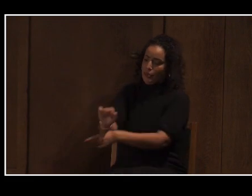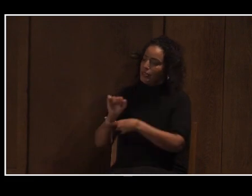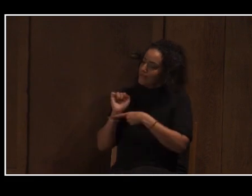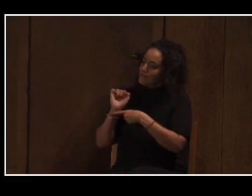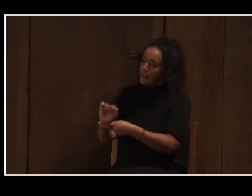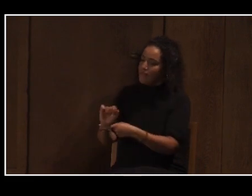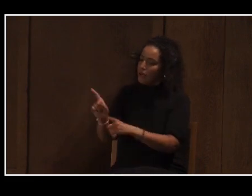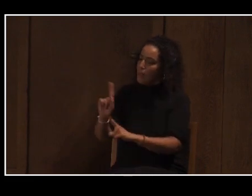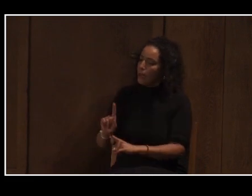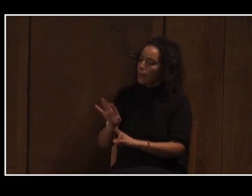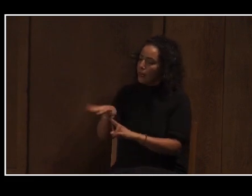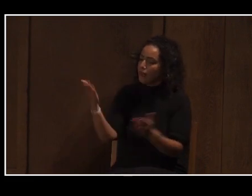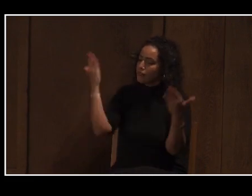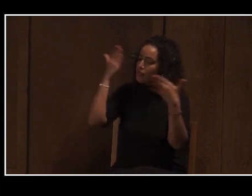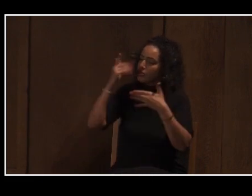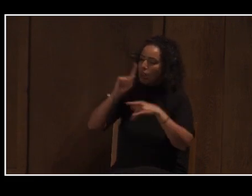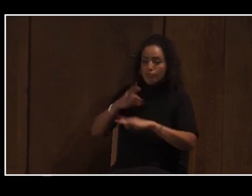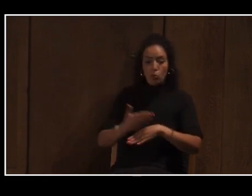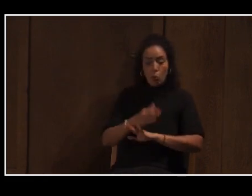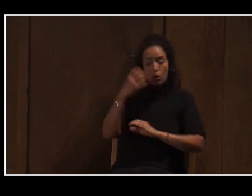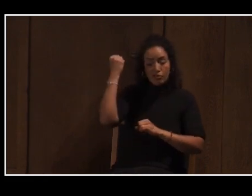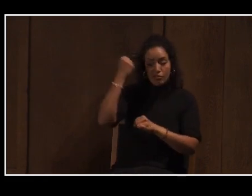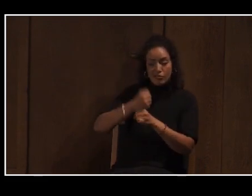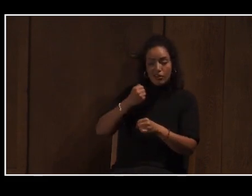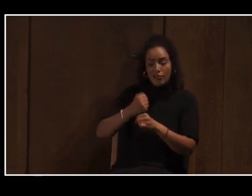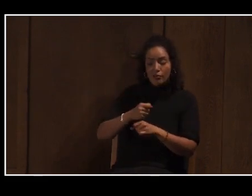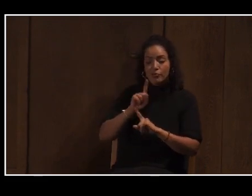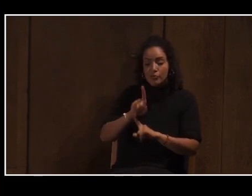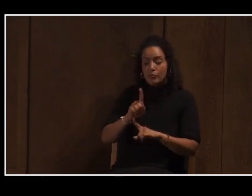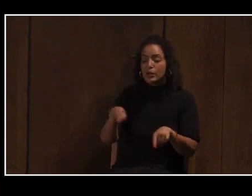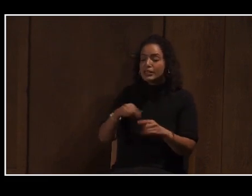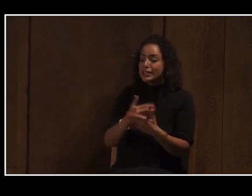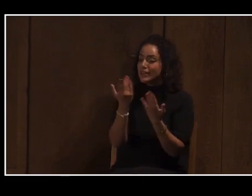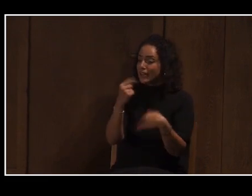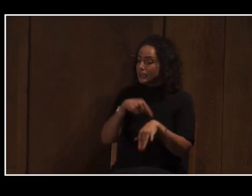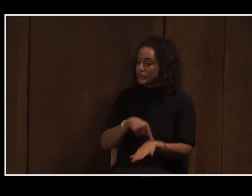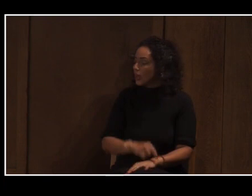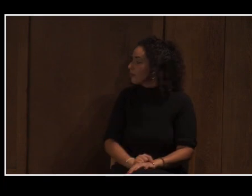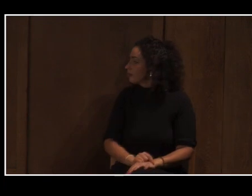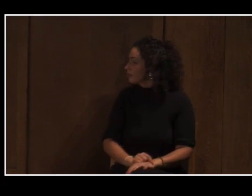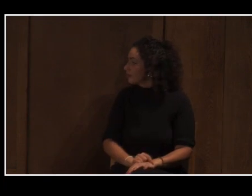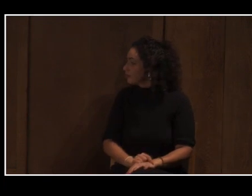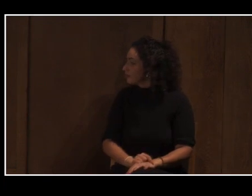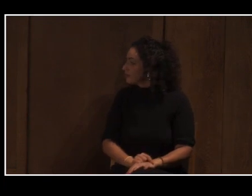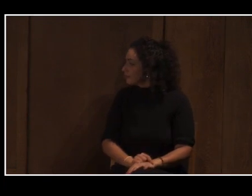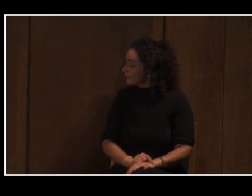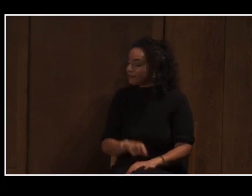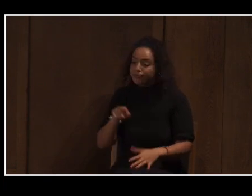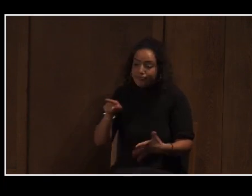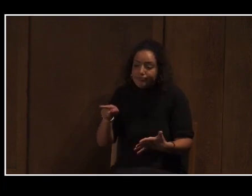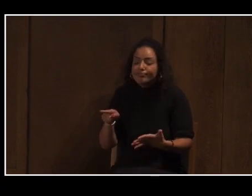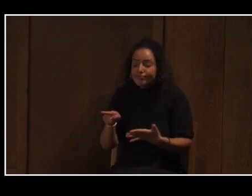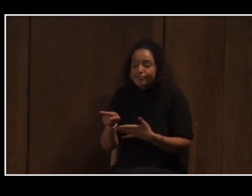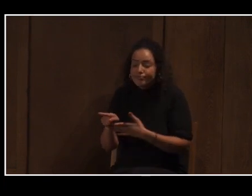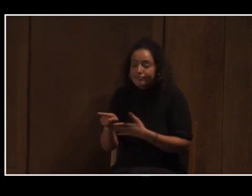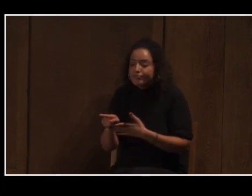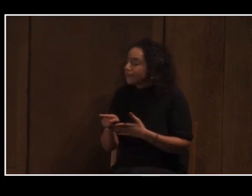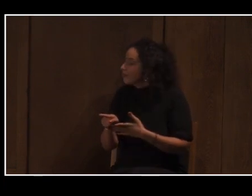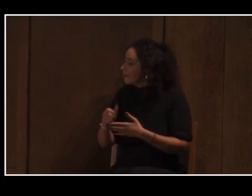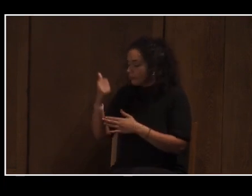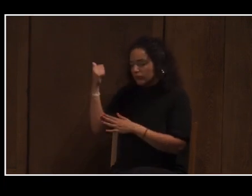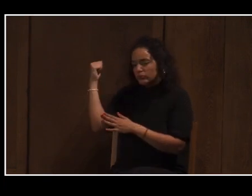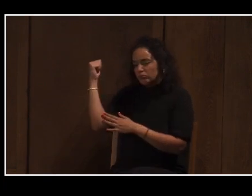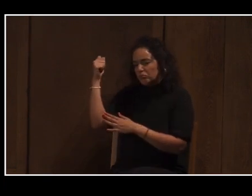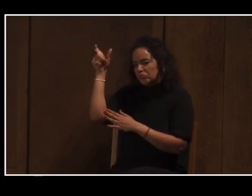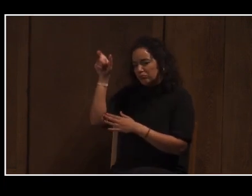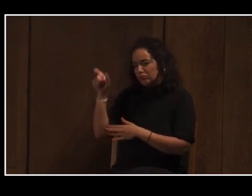night. And it wasn't until The Guardian ousted him that we actually made it known that he was both things. But I actually think Jorge